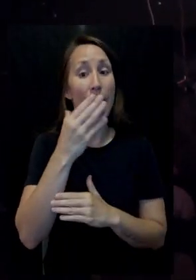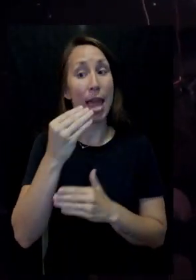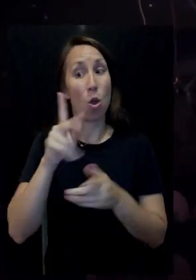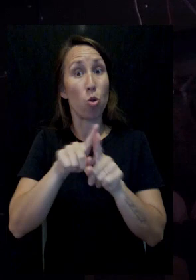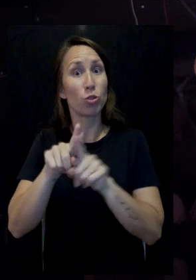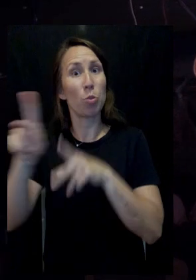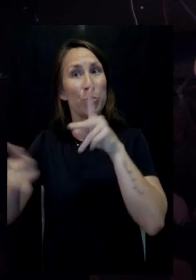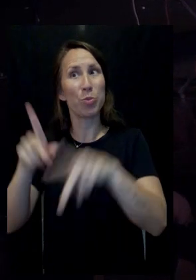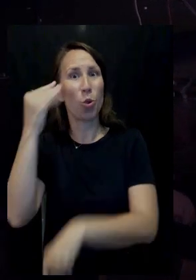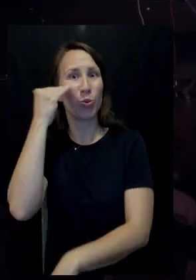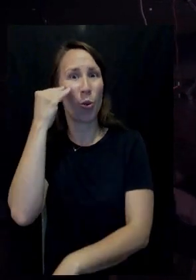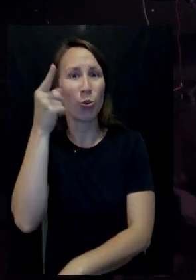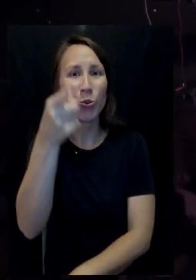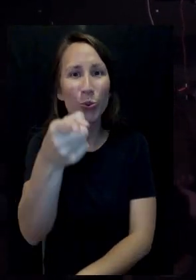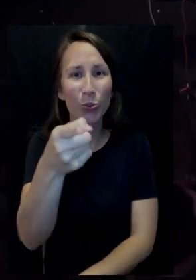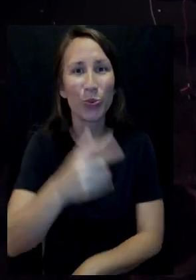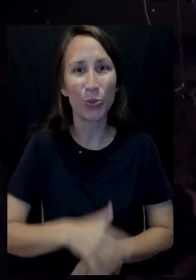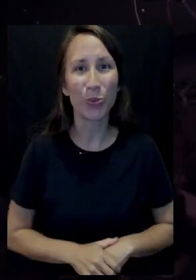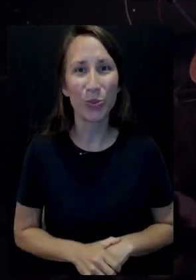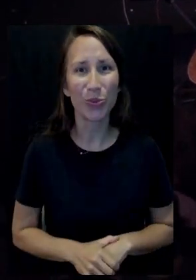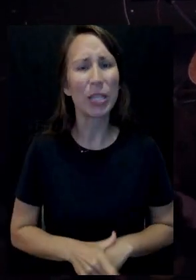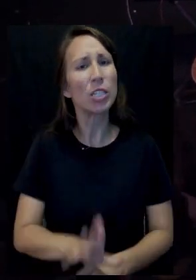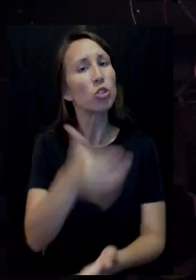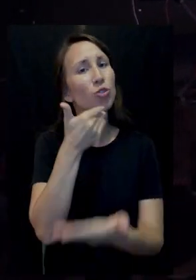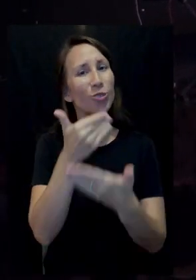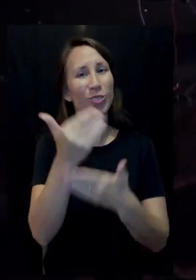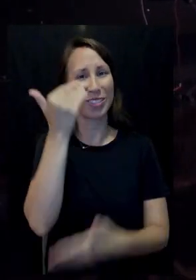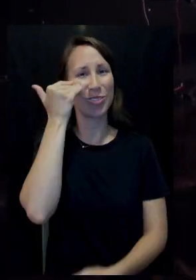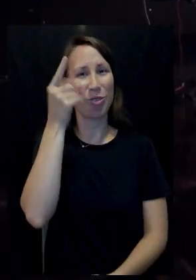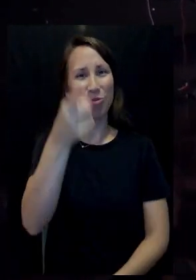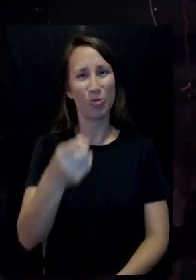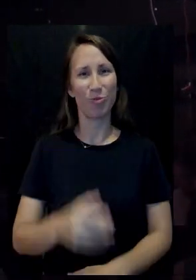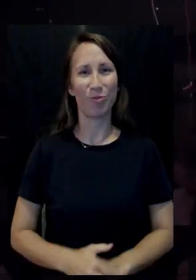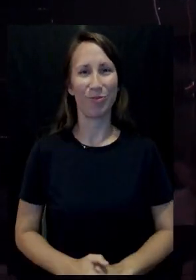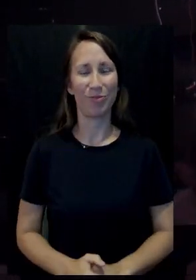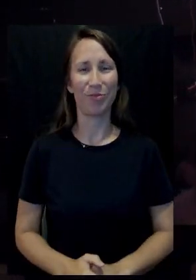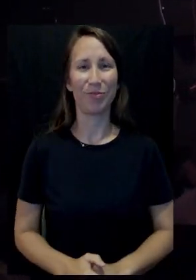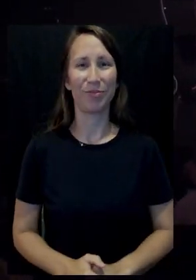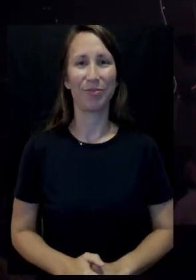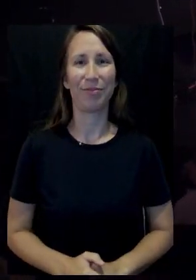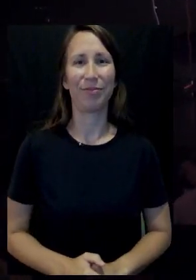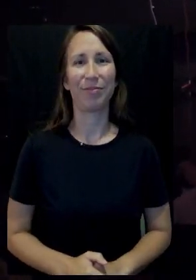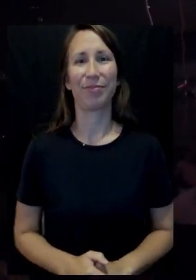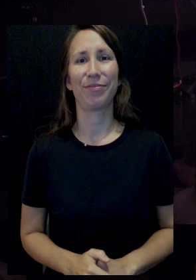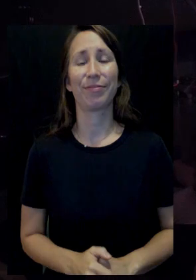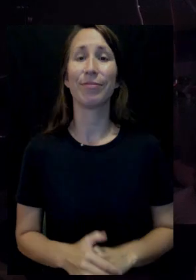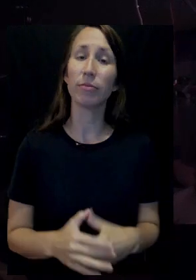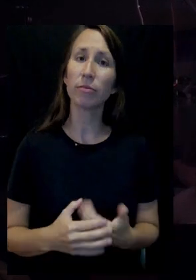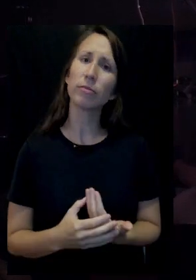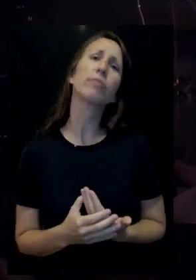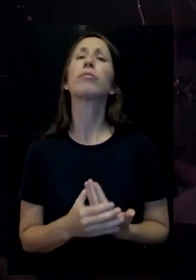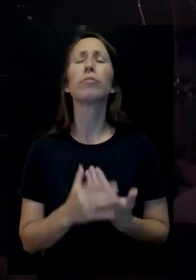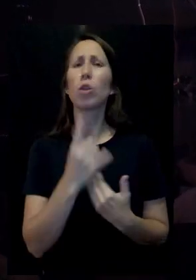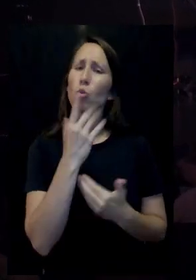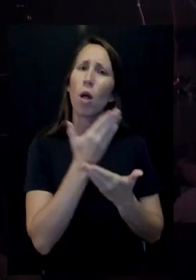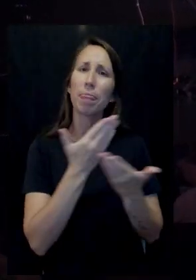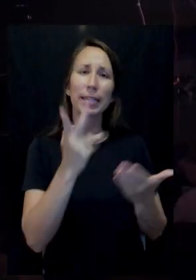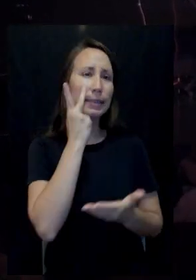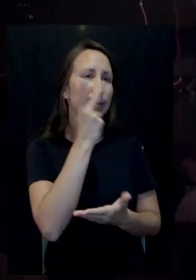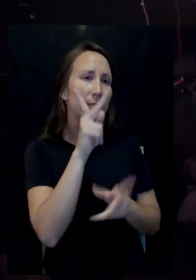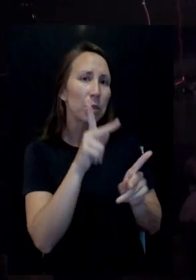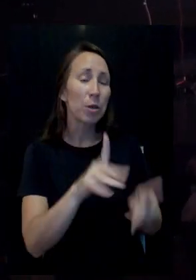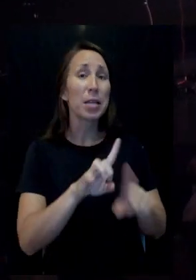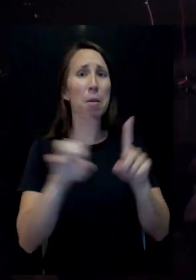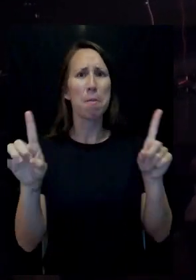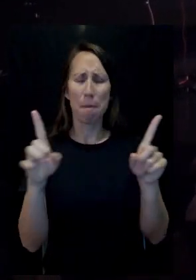people. It's good to know you. See, it's one thing just to see a person, but it makes life